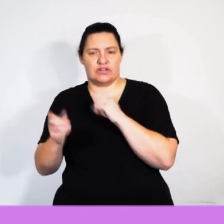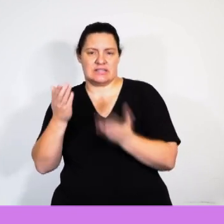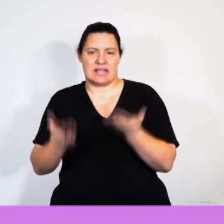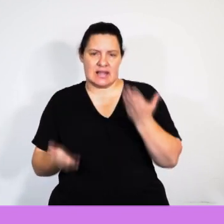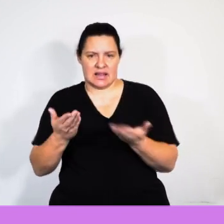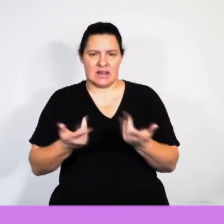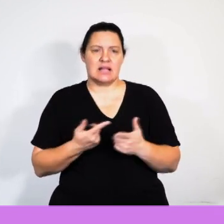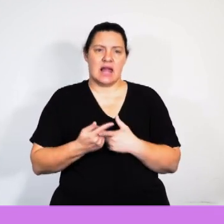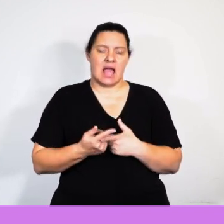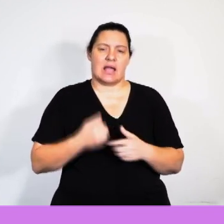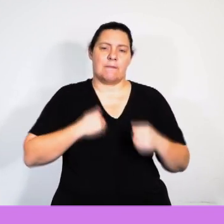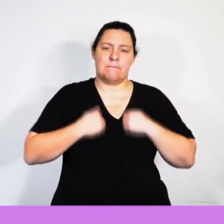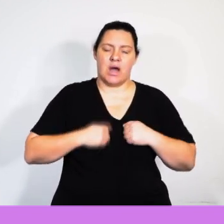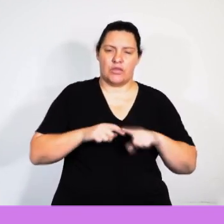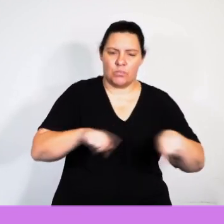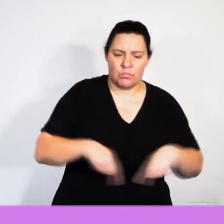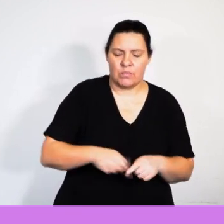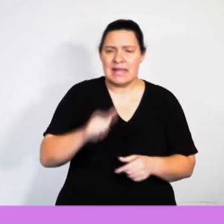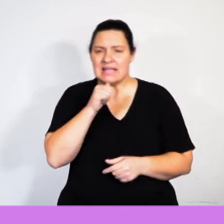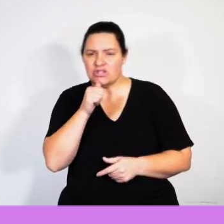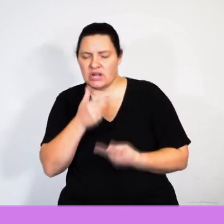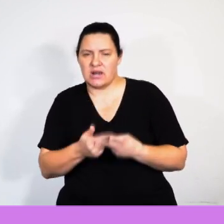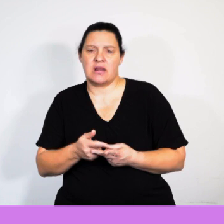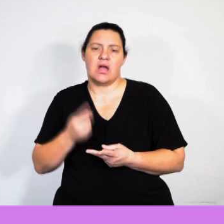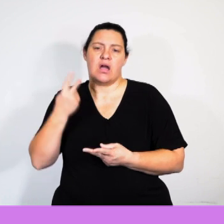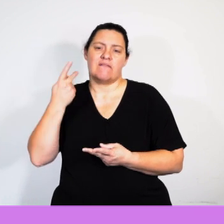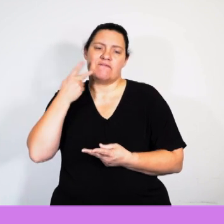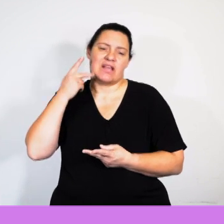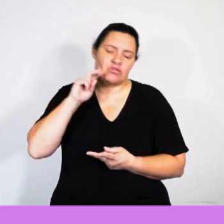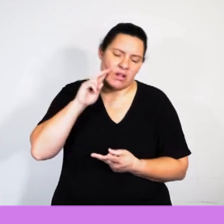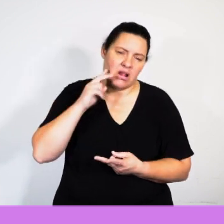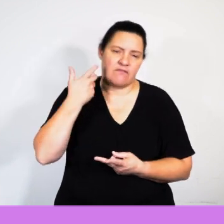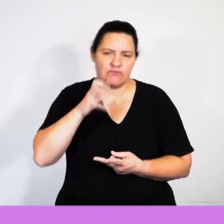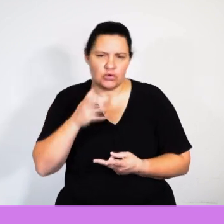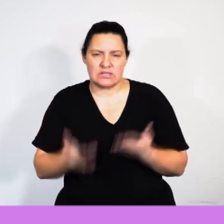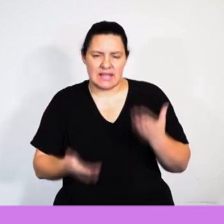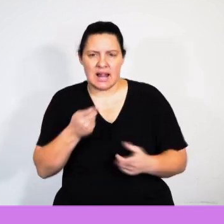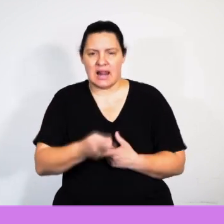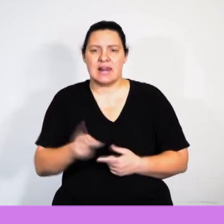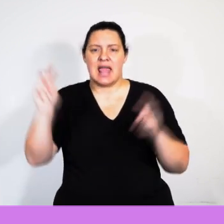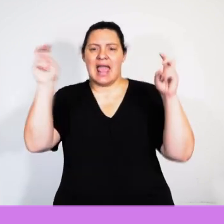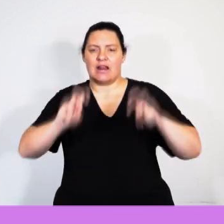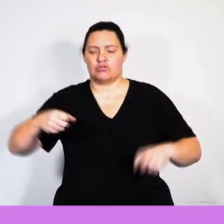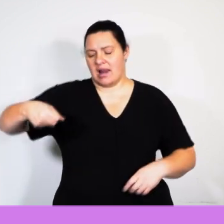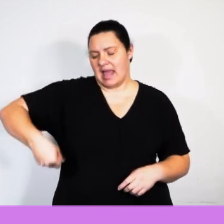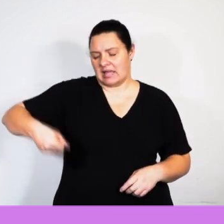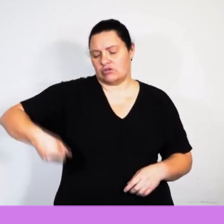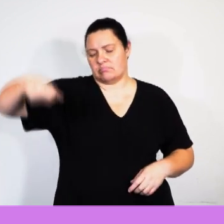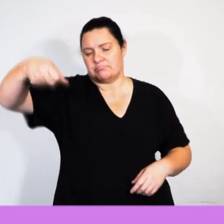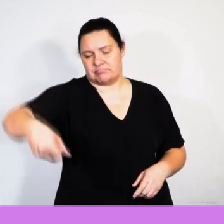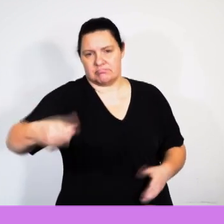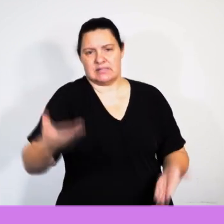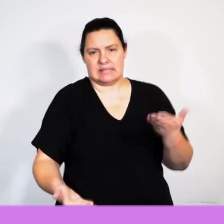different types of scales, such as bathroom, kitchen, fruit and veg, and electronic